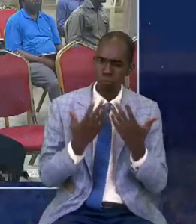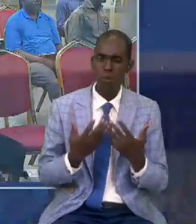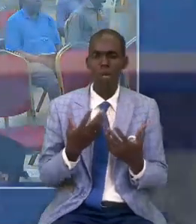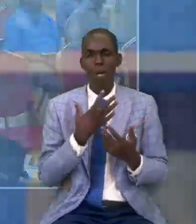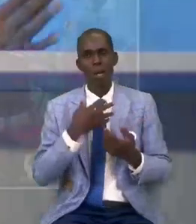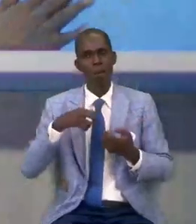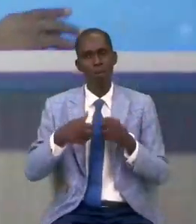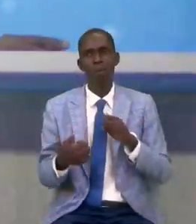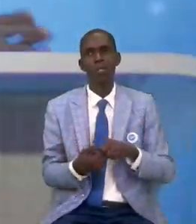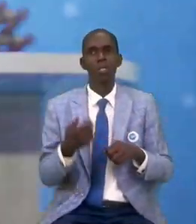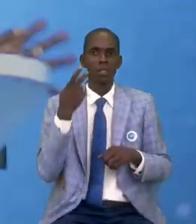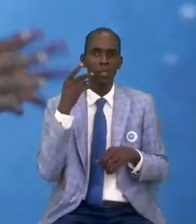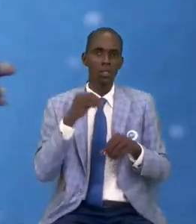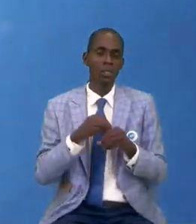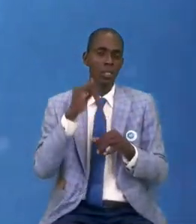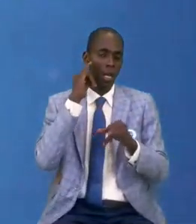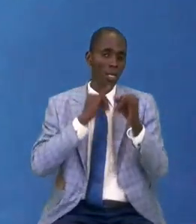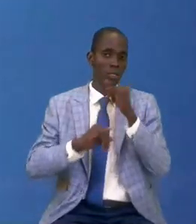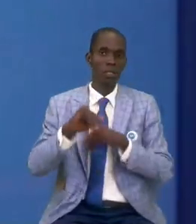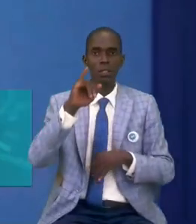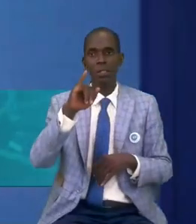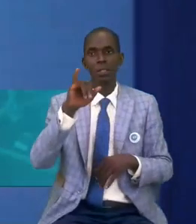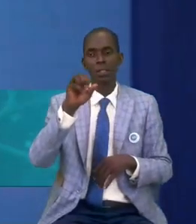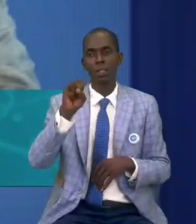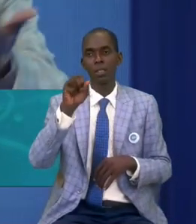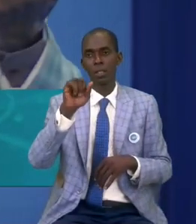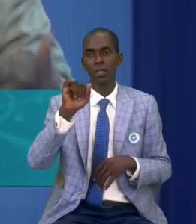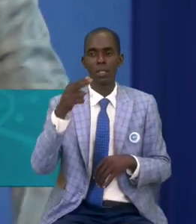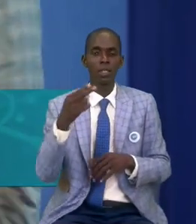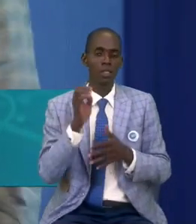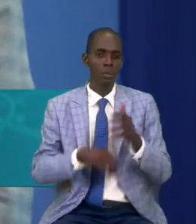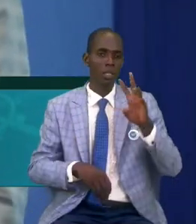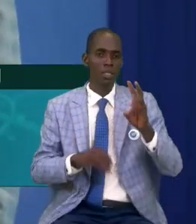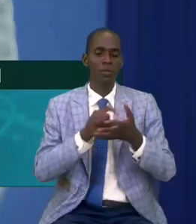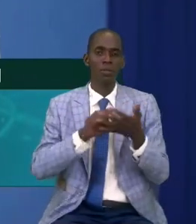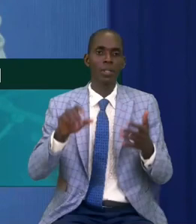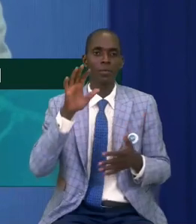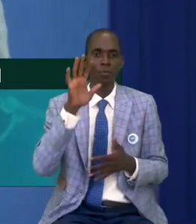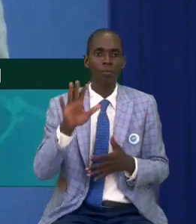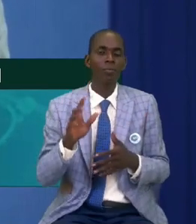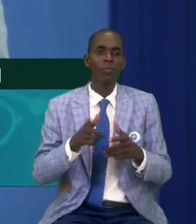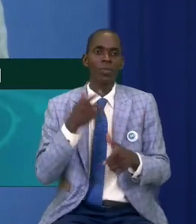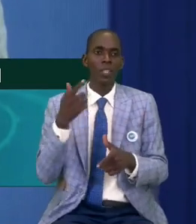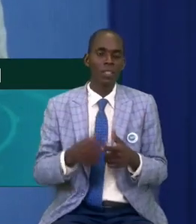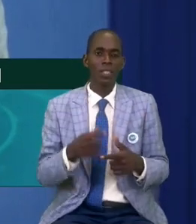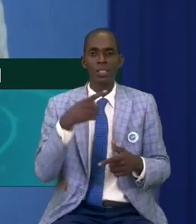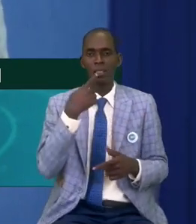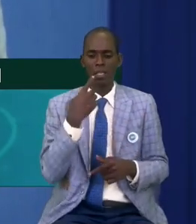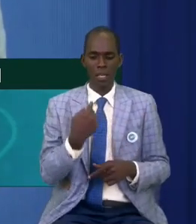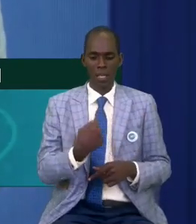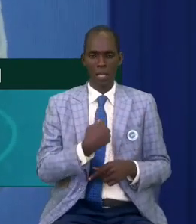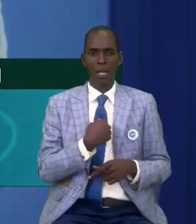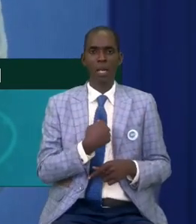verse 5. Then said I, woe is me. Here is a prophet. Here